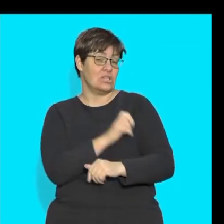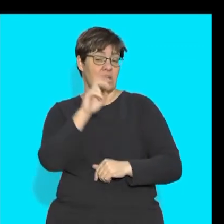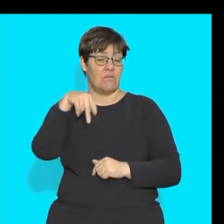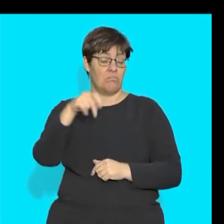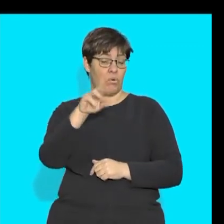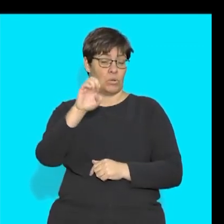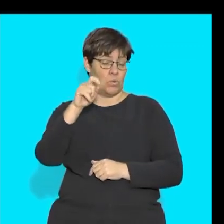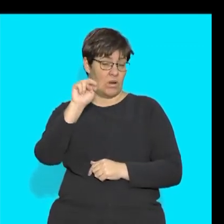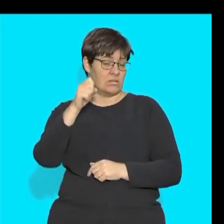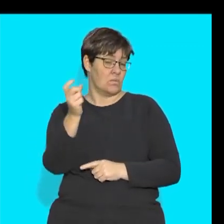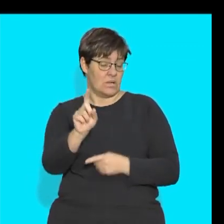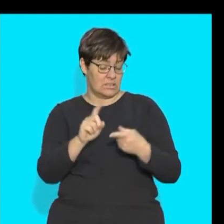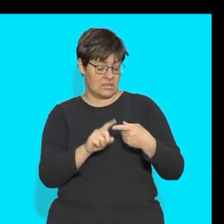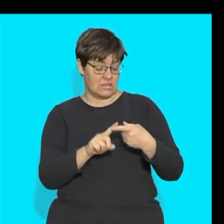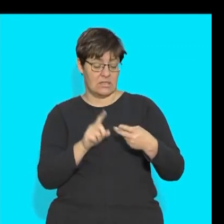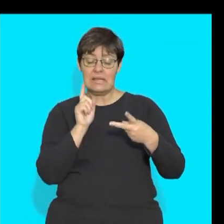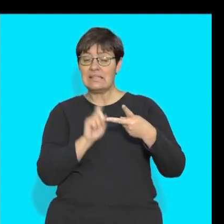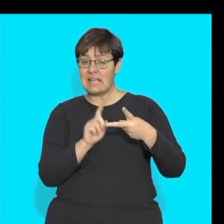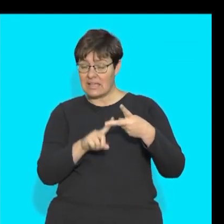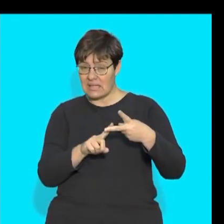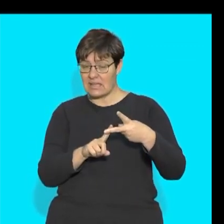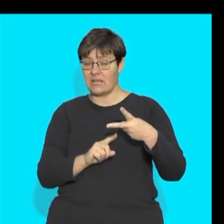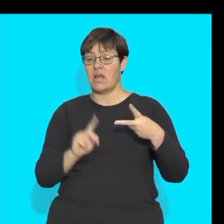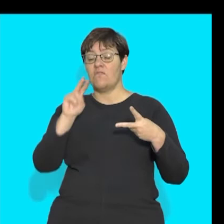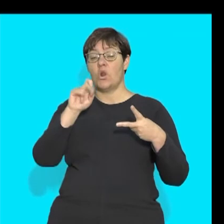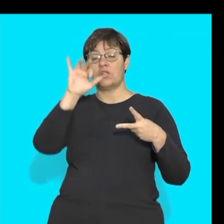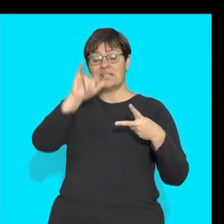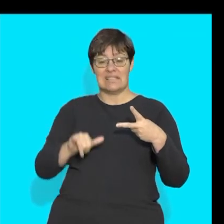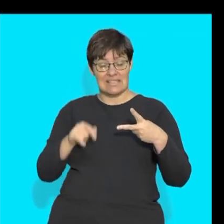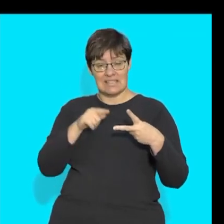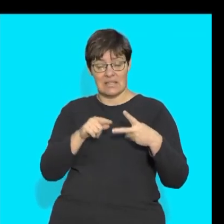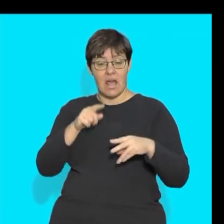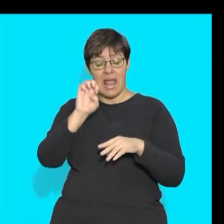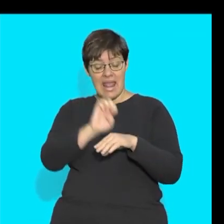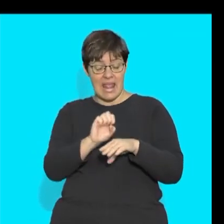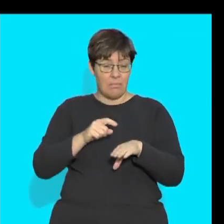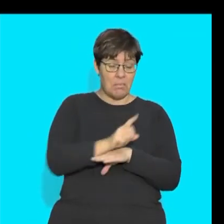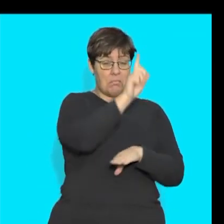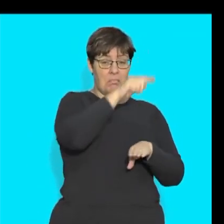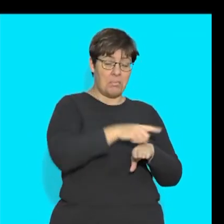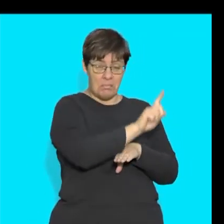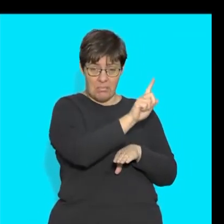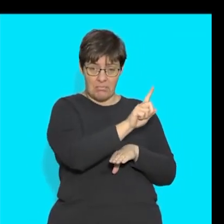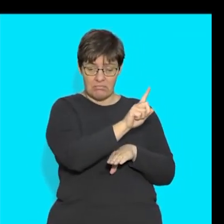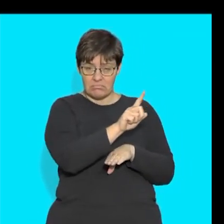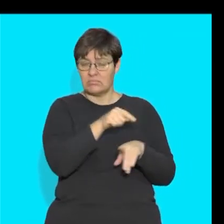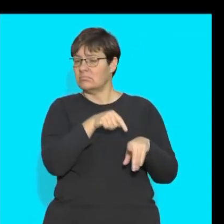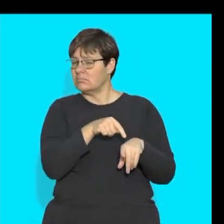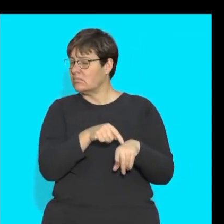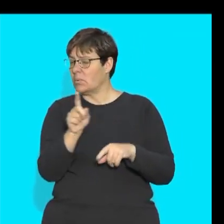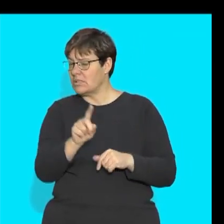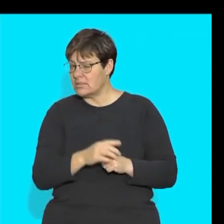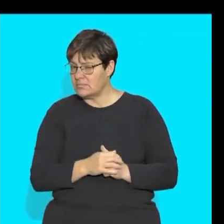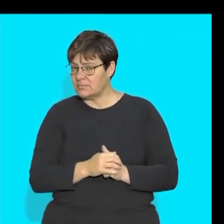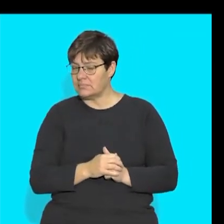the photons? Secondly, what is the velocity of the electrons ejected from the surface of